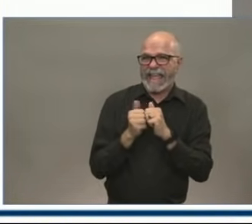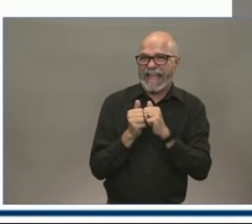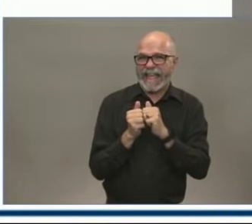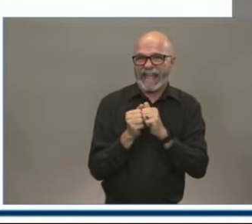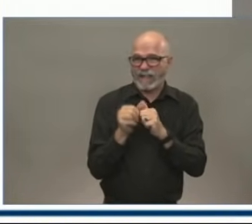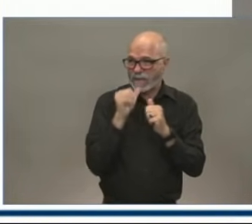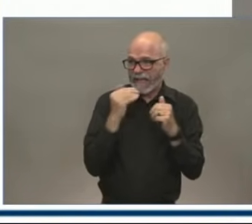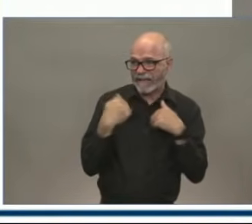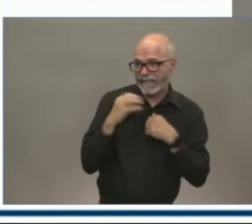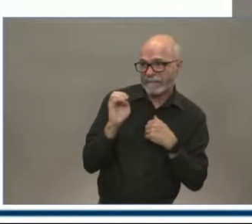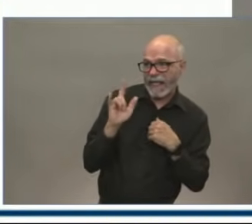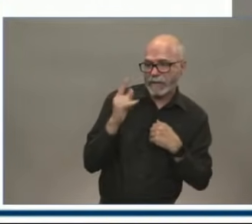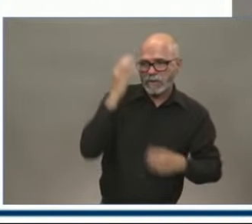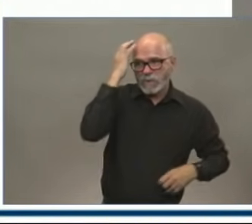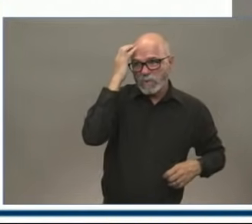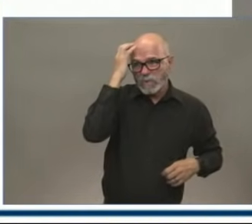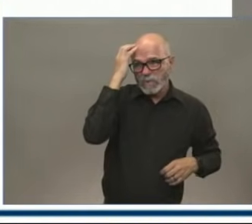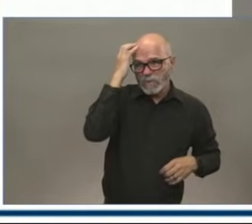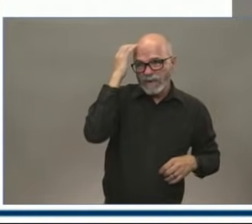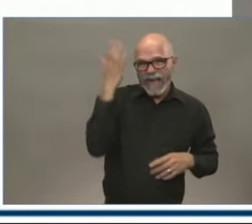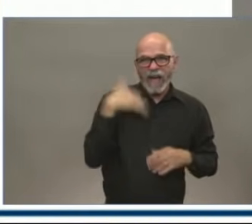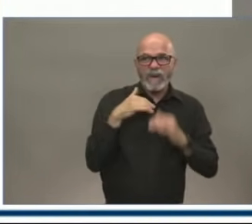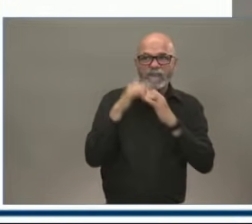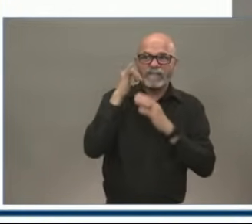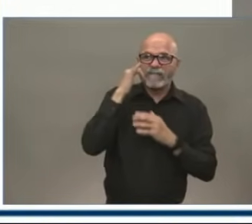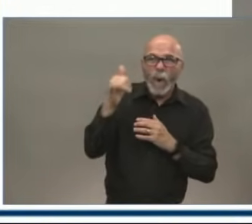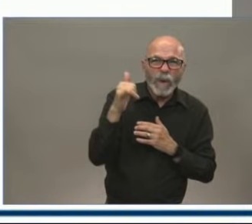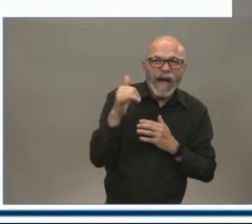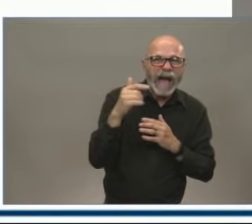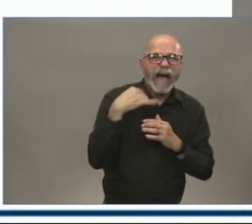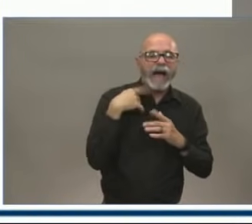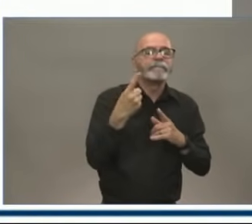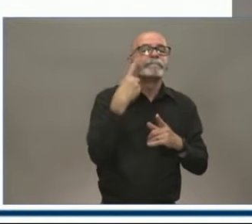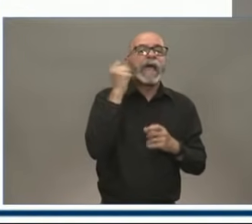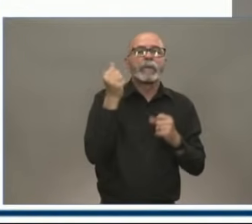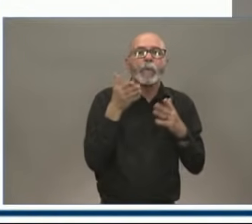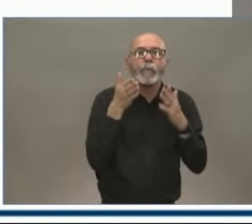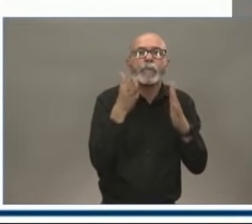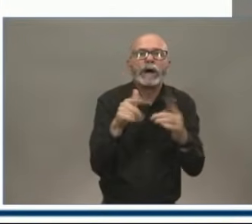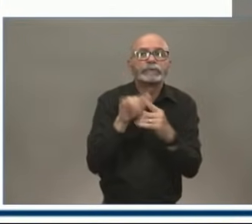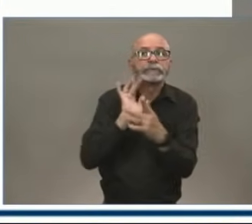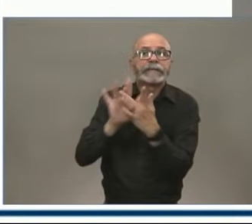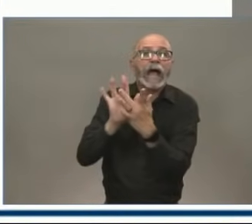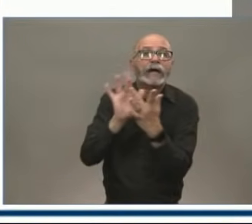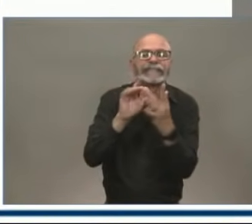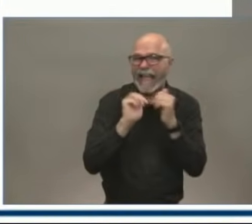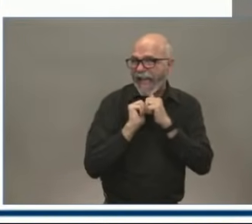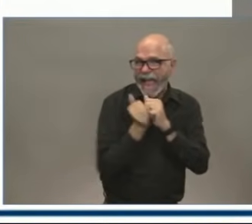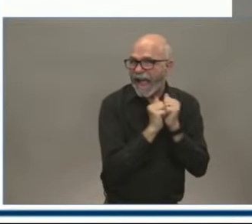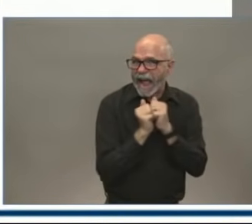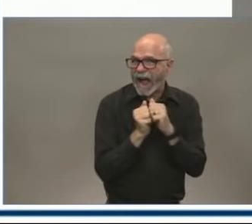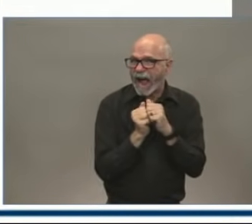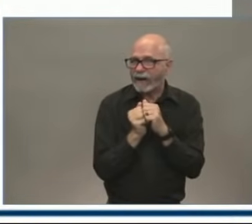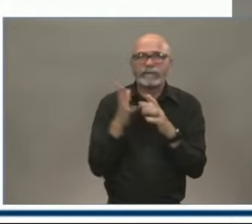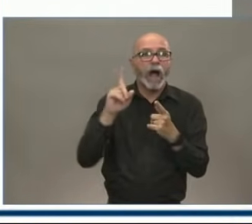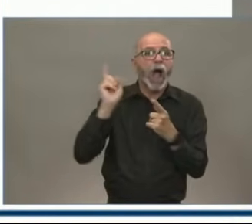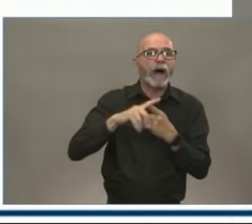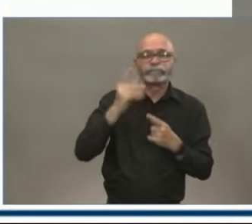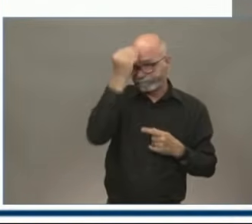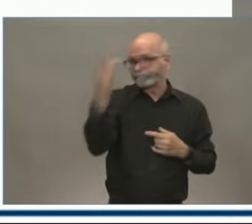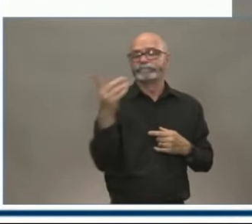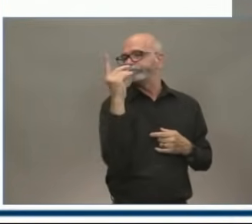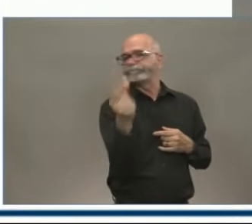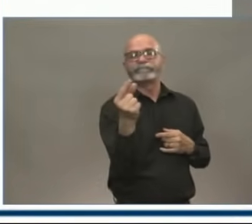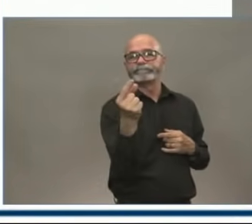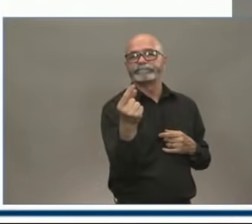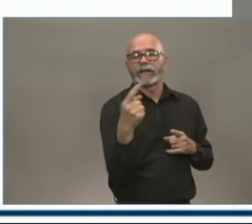make a phone call. So we're looking at urgent ways that we make this more automatic, if you will. But one of the ways we can do that right now today is